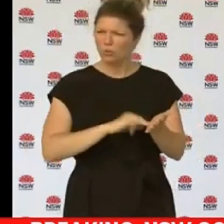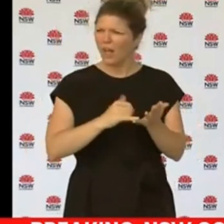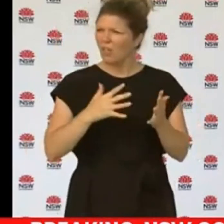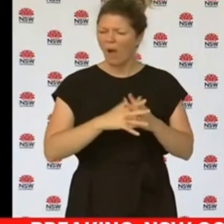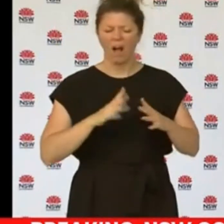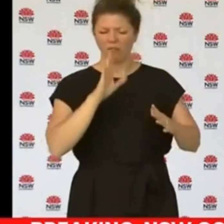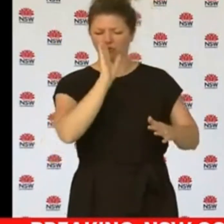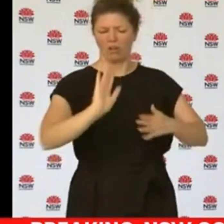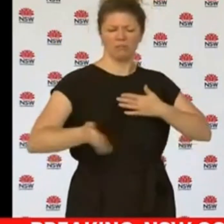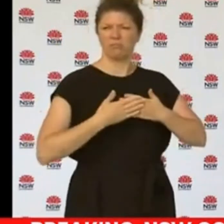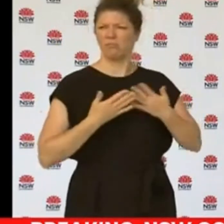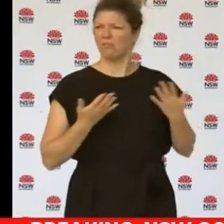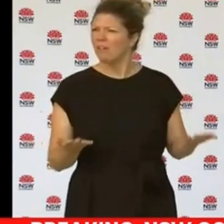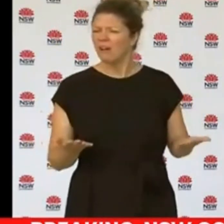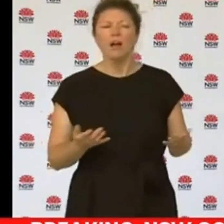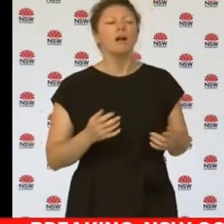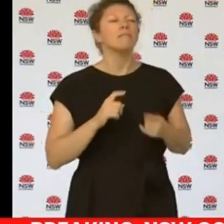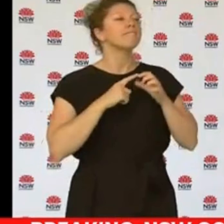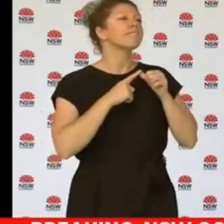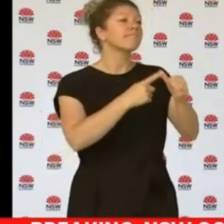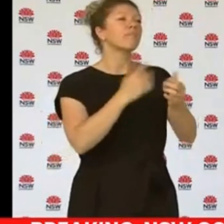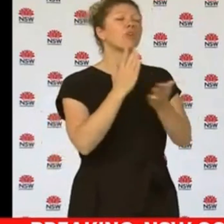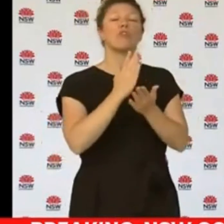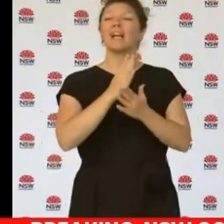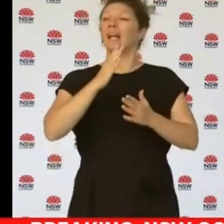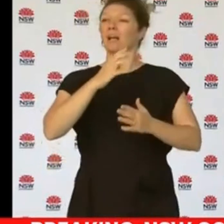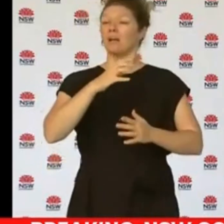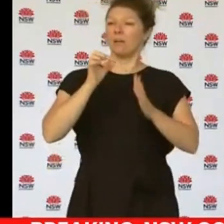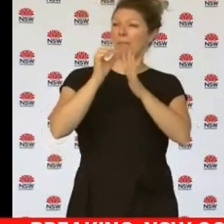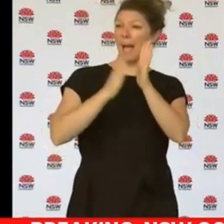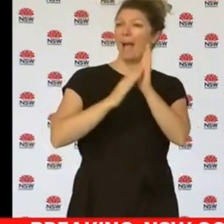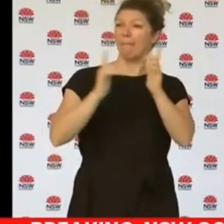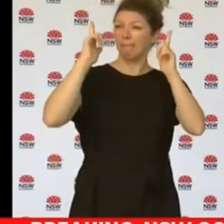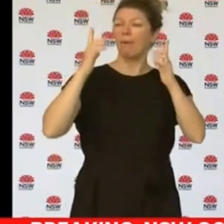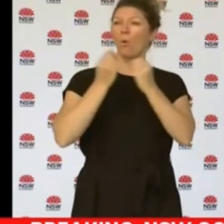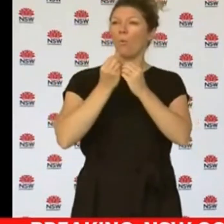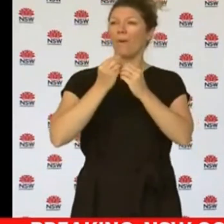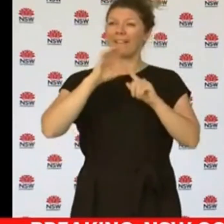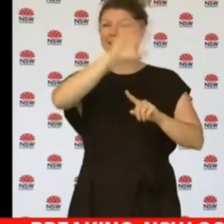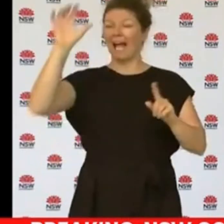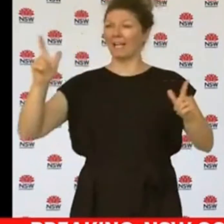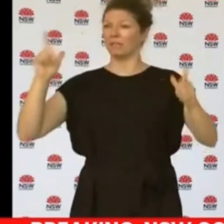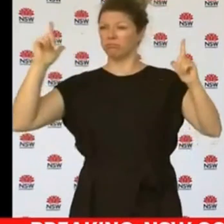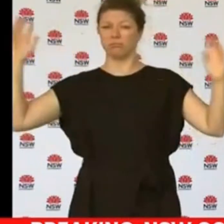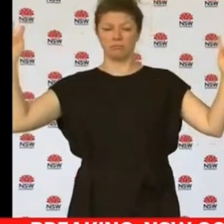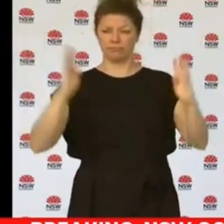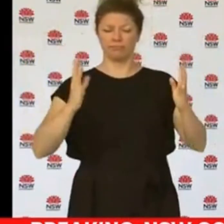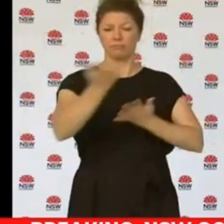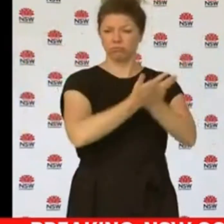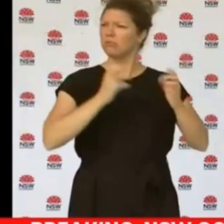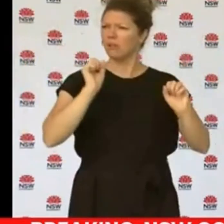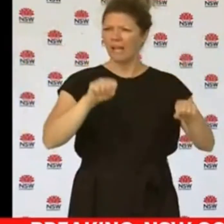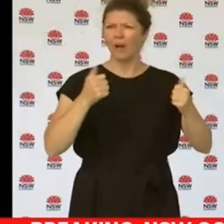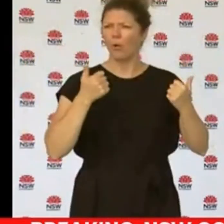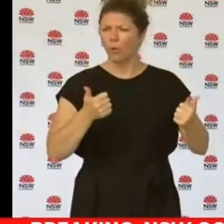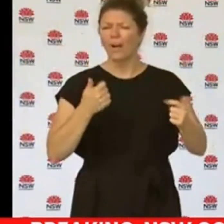It's a very open forum where we express obviously those views, but outside of the National Cabinet process, decisions are made quickly and directly, and I